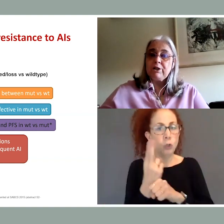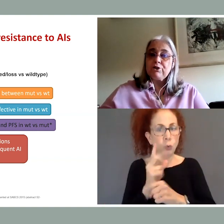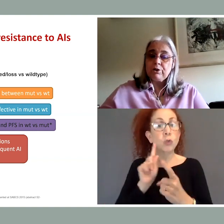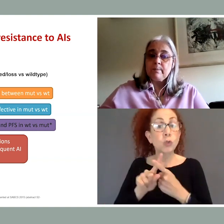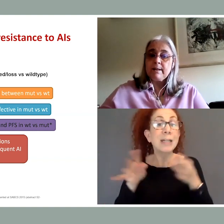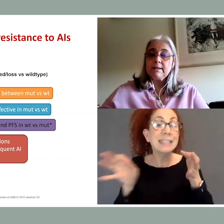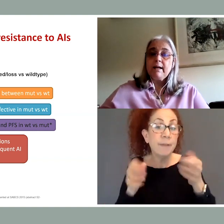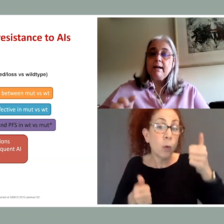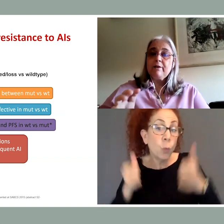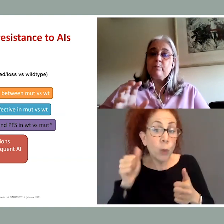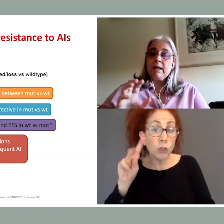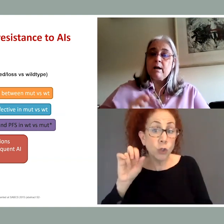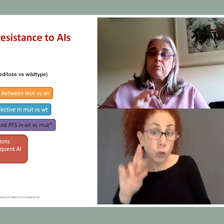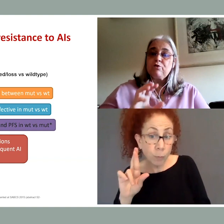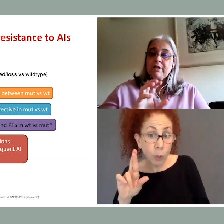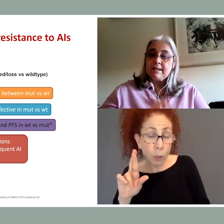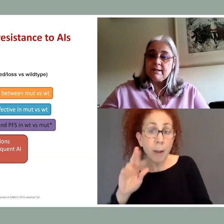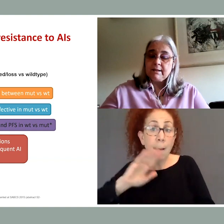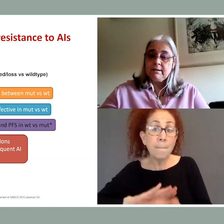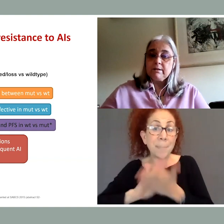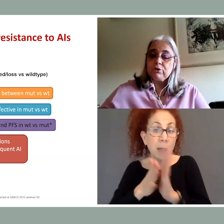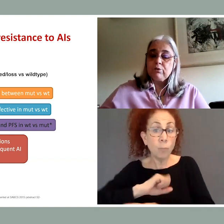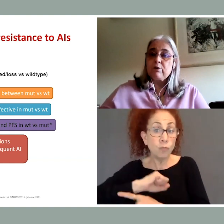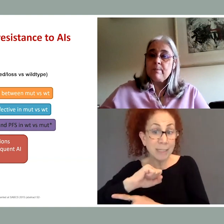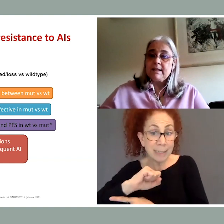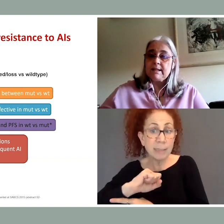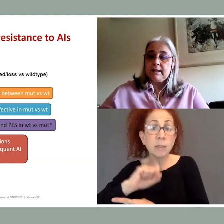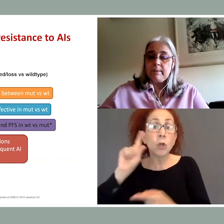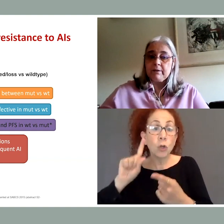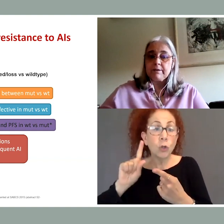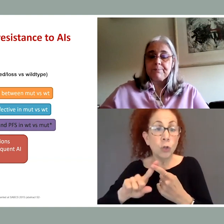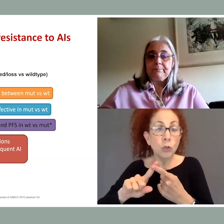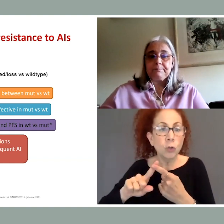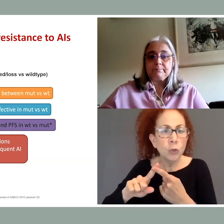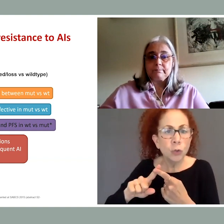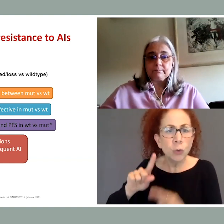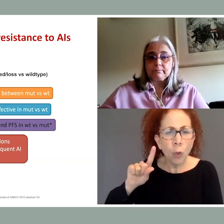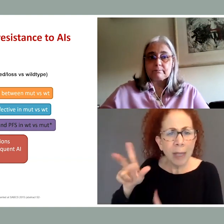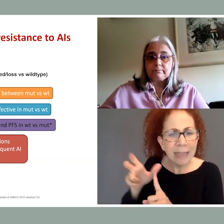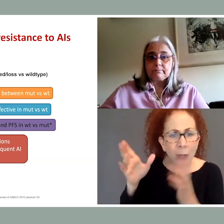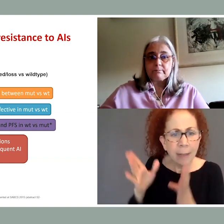define which tumors have become resistant to aromatase inhibitors.